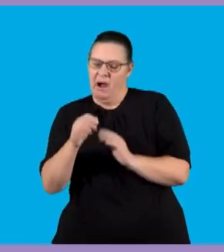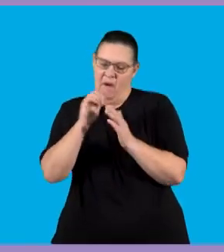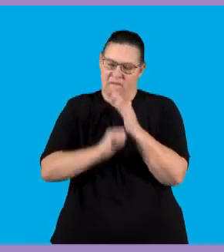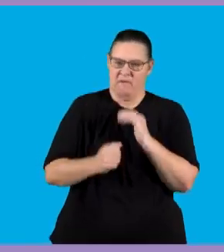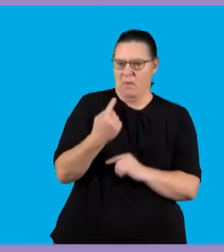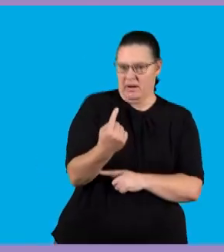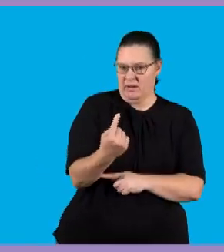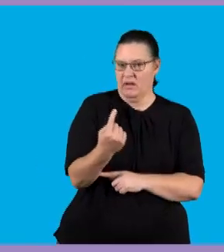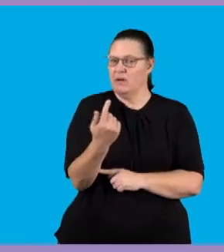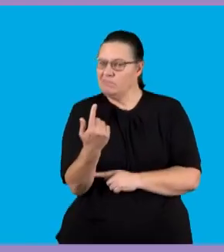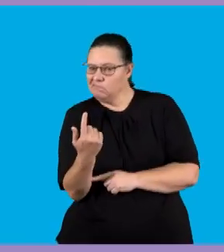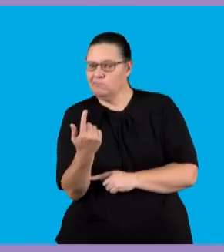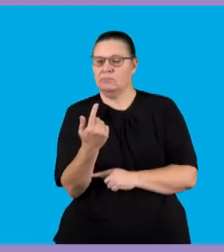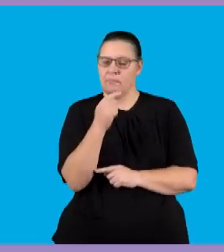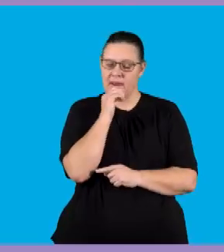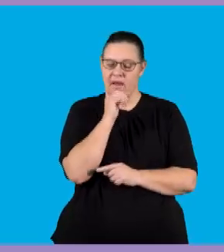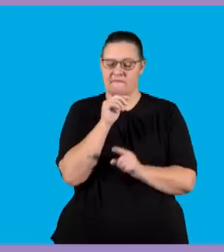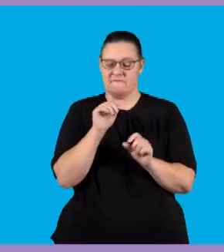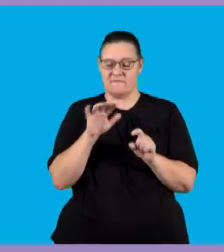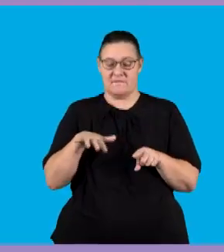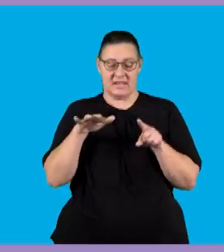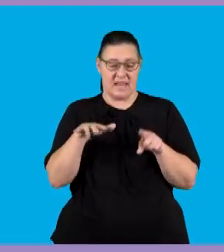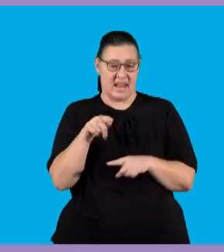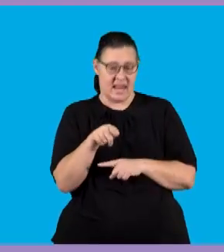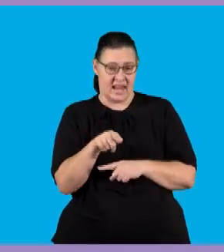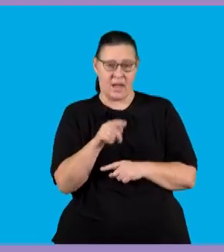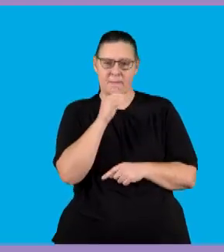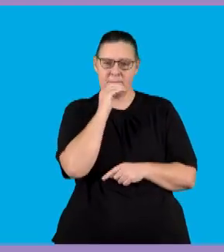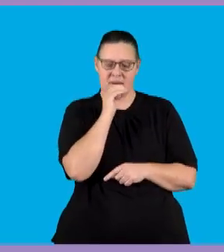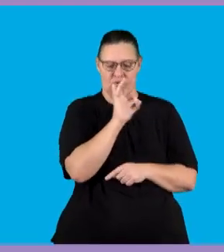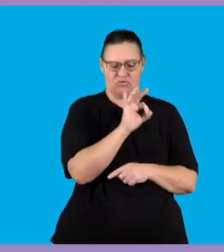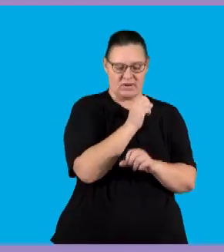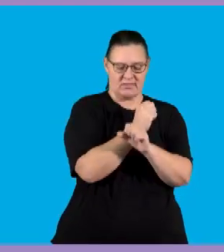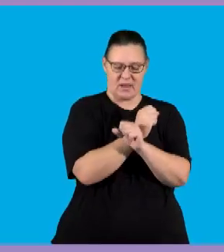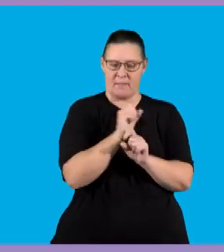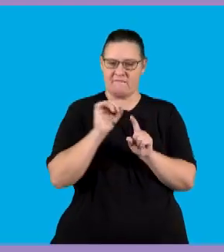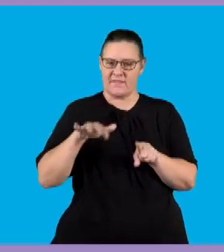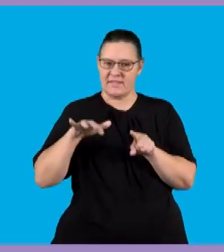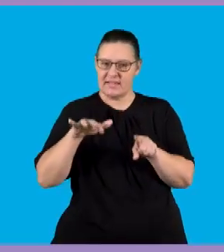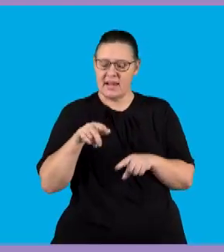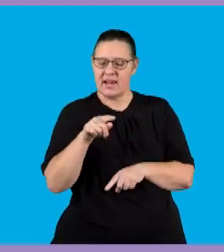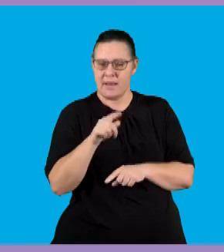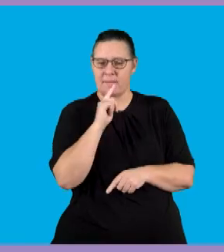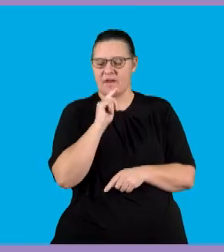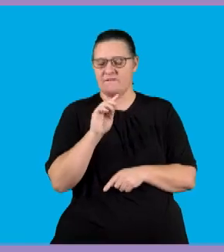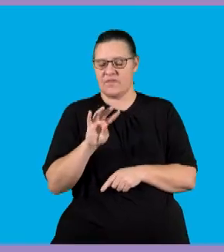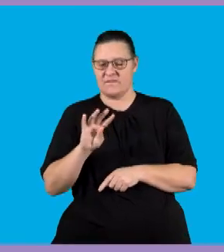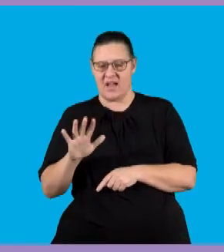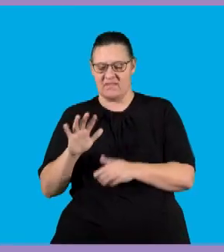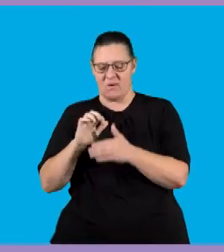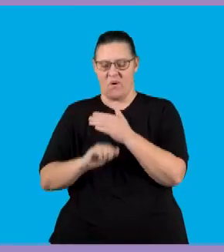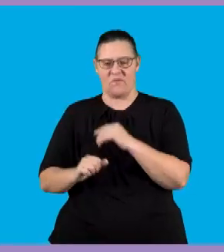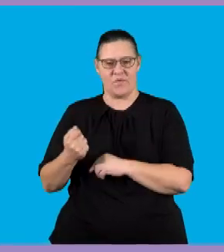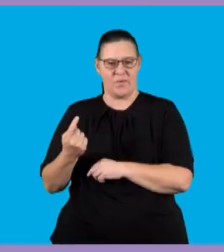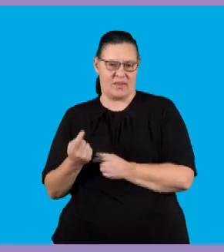just subtract 1. Now that is going to help us find our 15th term. So we are going to say 3 multiplied by 15, that